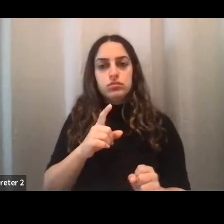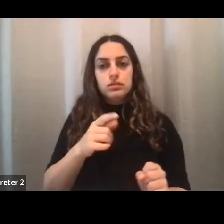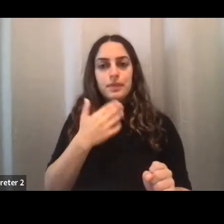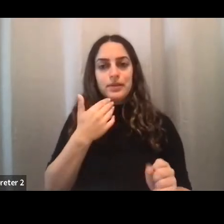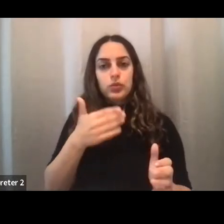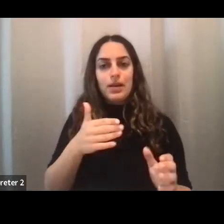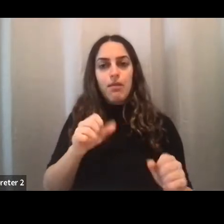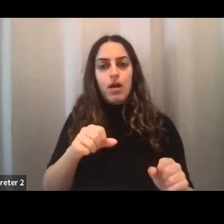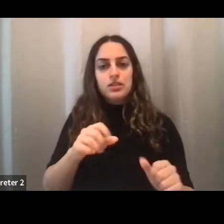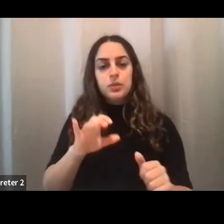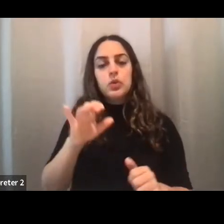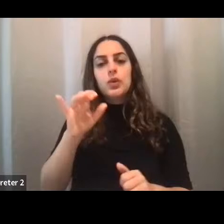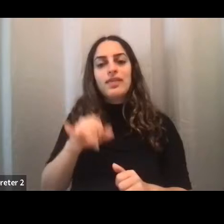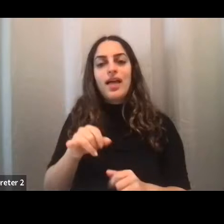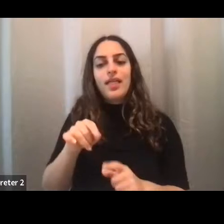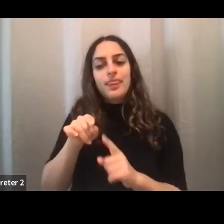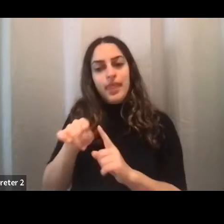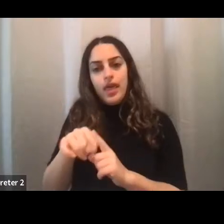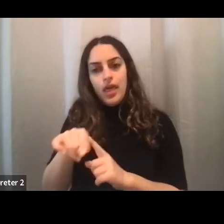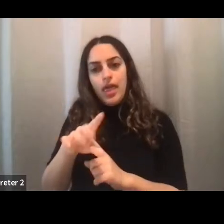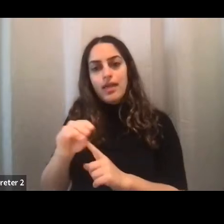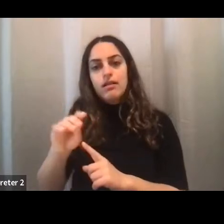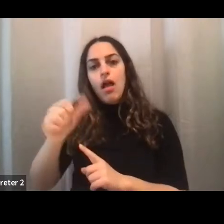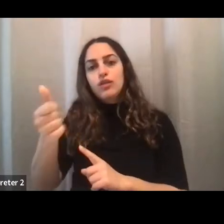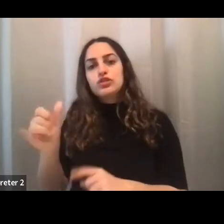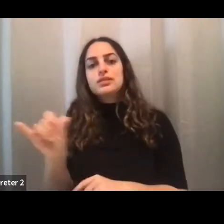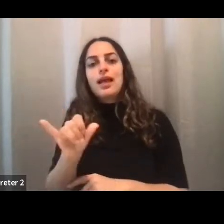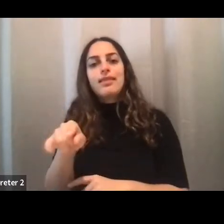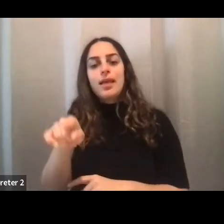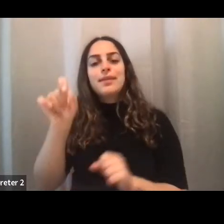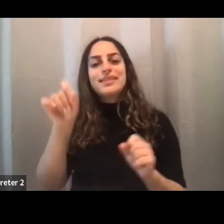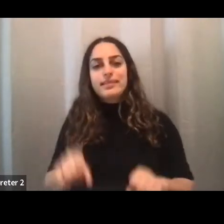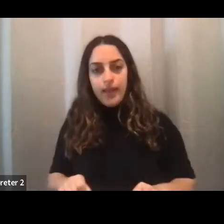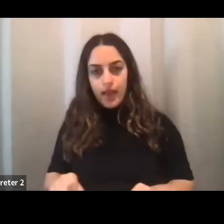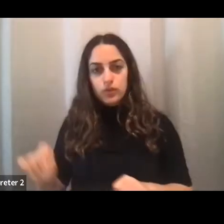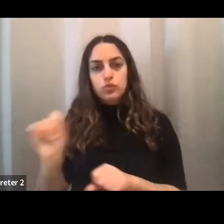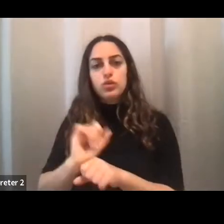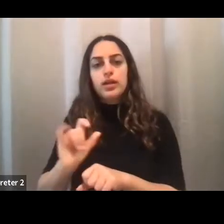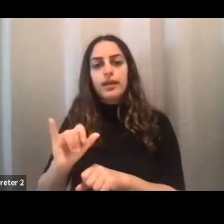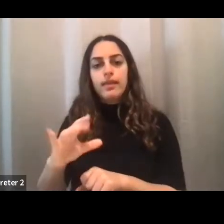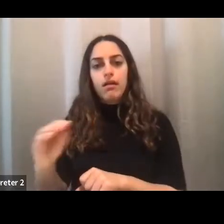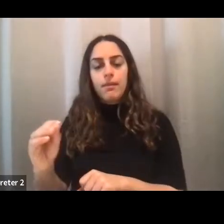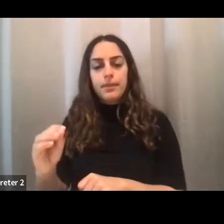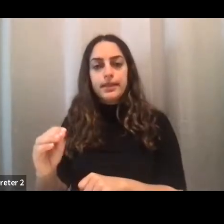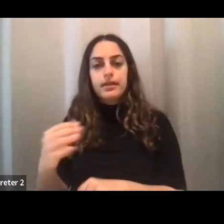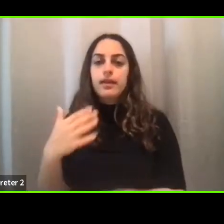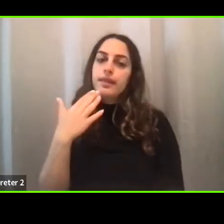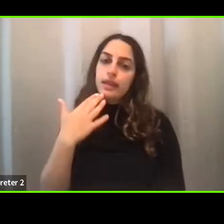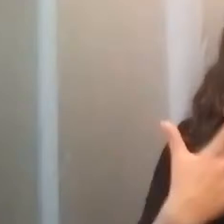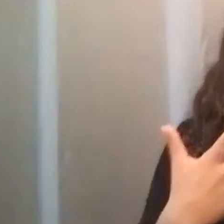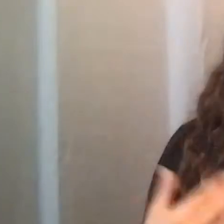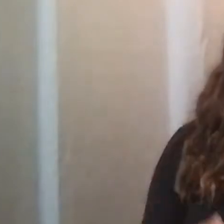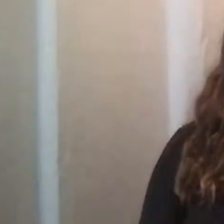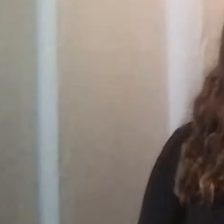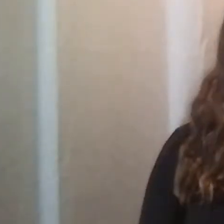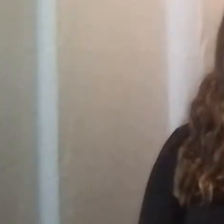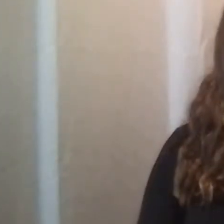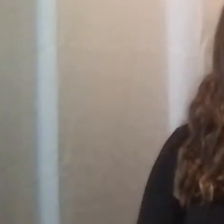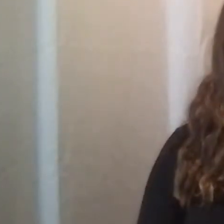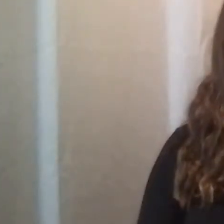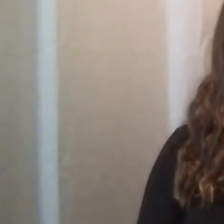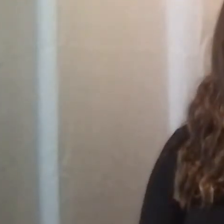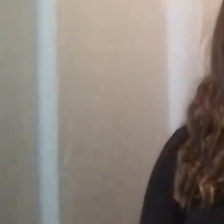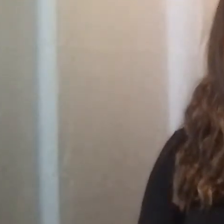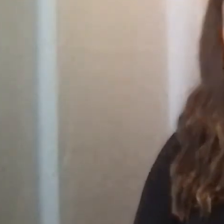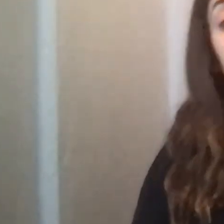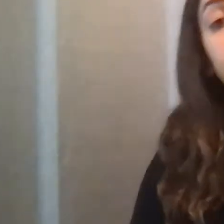they and others like them can do so at that company thank you very much thank you and